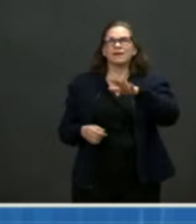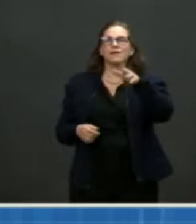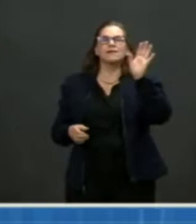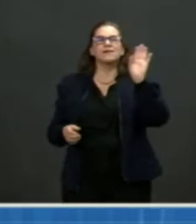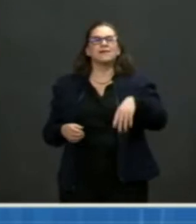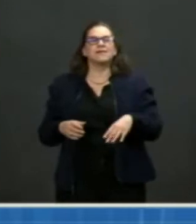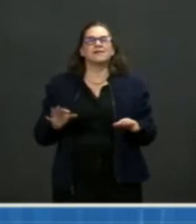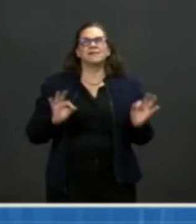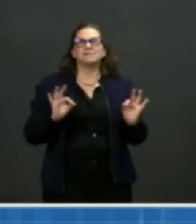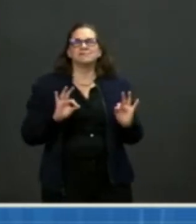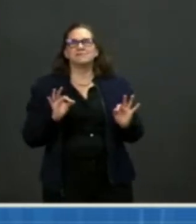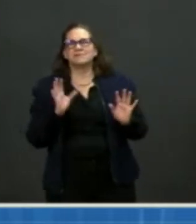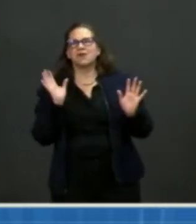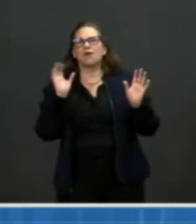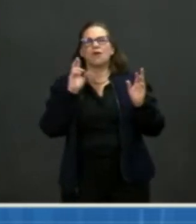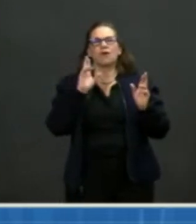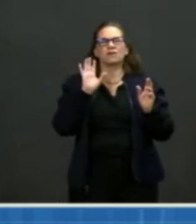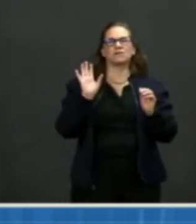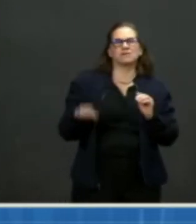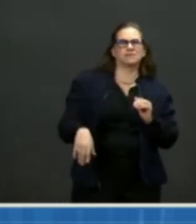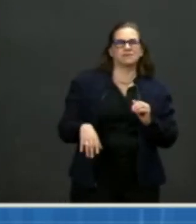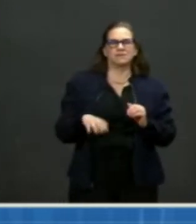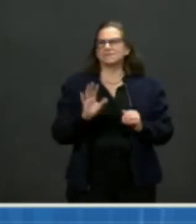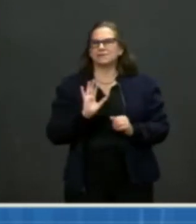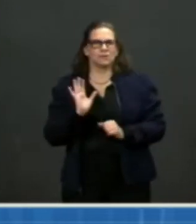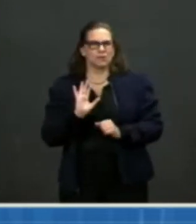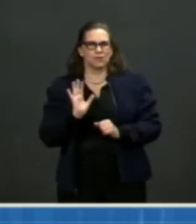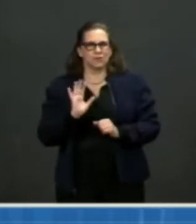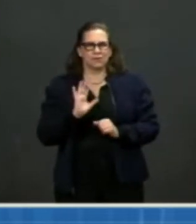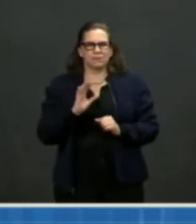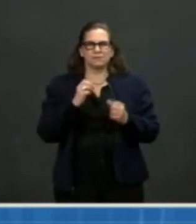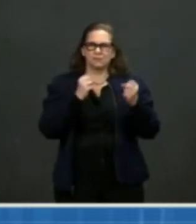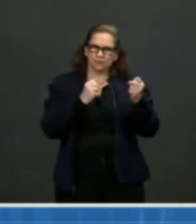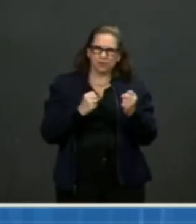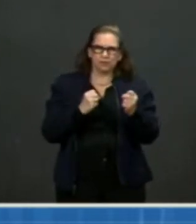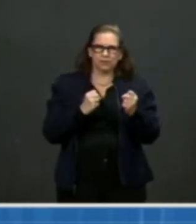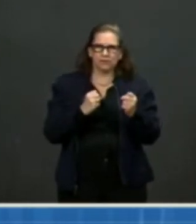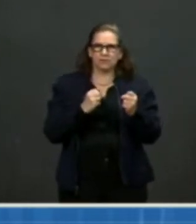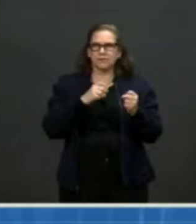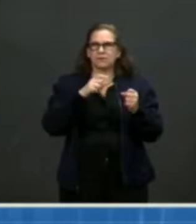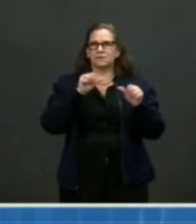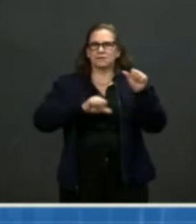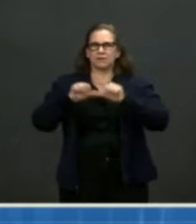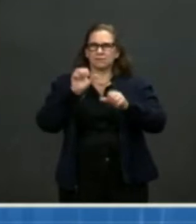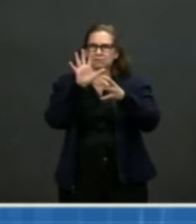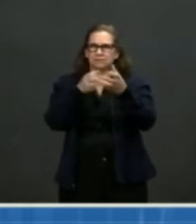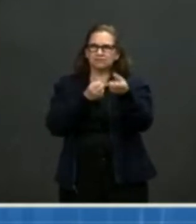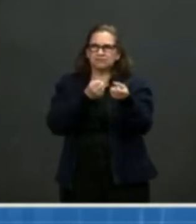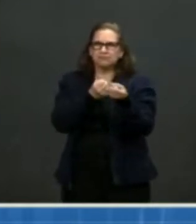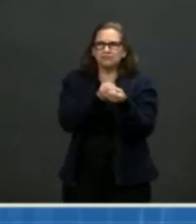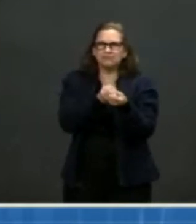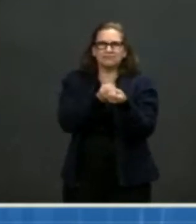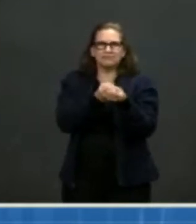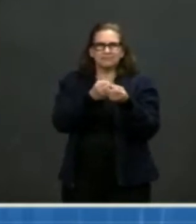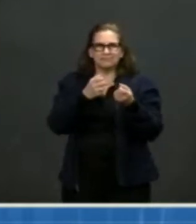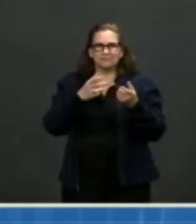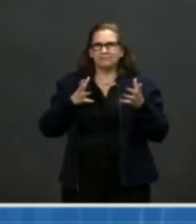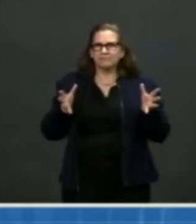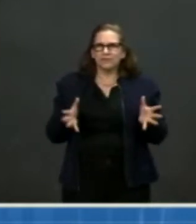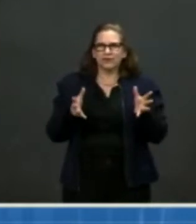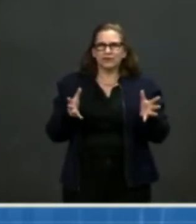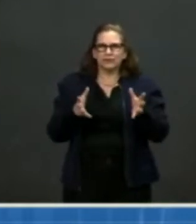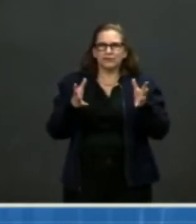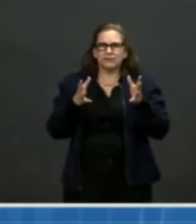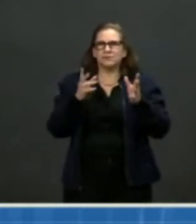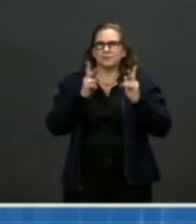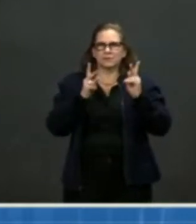rigorous scientific process, and so while we would certainly call today's news encouraging, it's the kind of thing we like to see, we have a